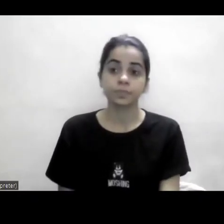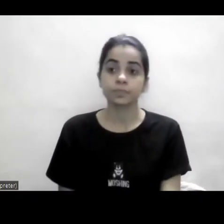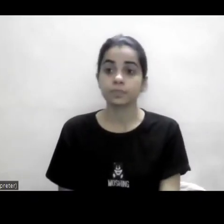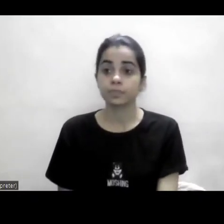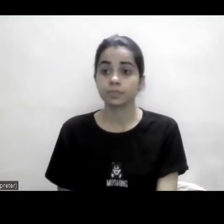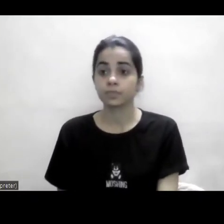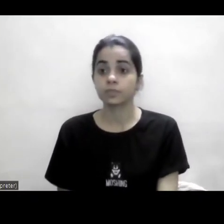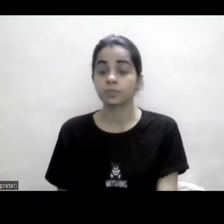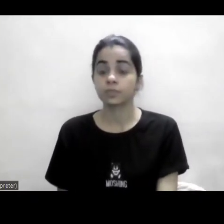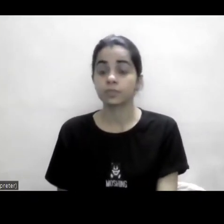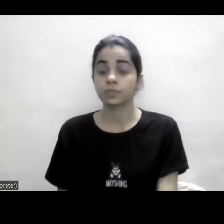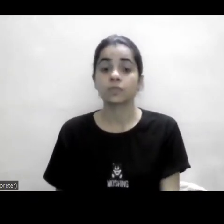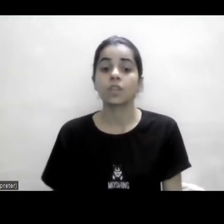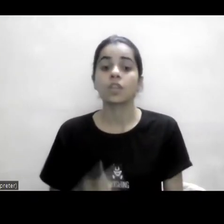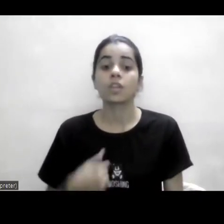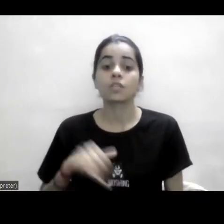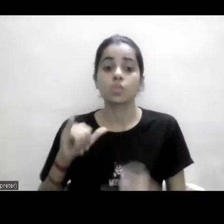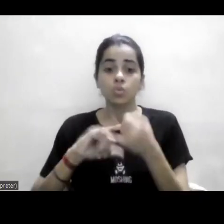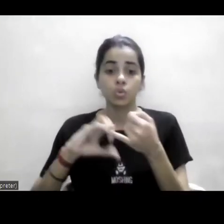Yes,